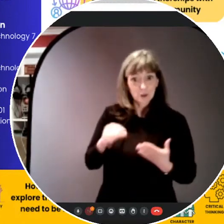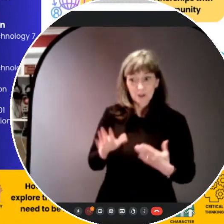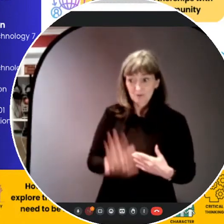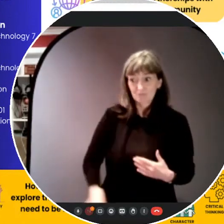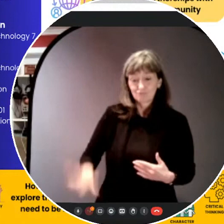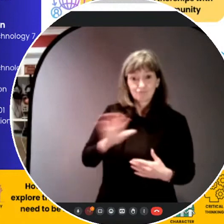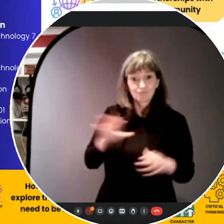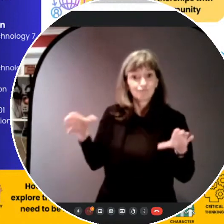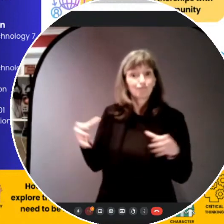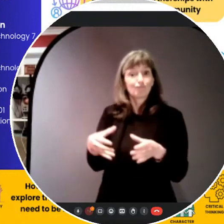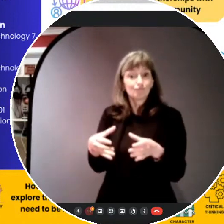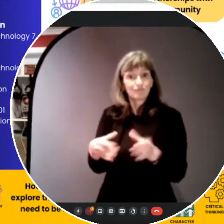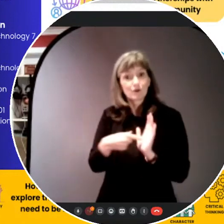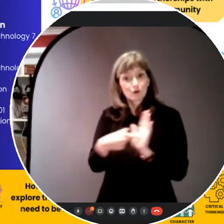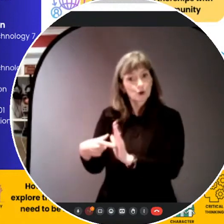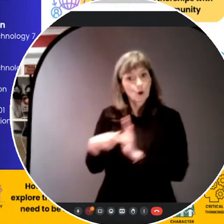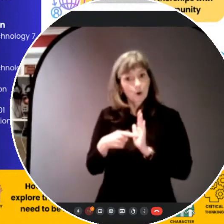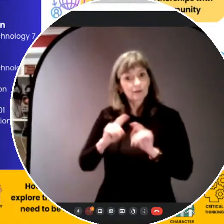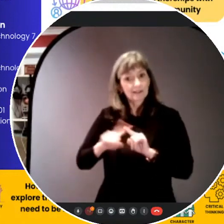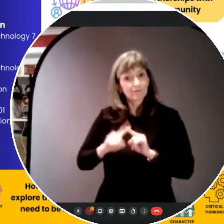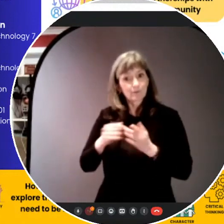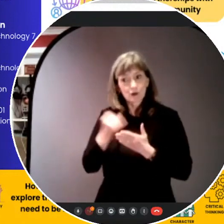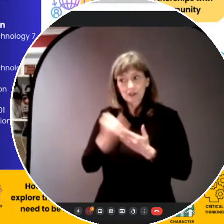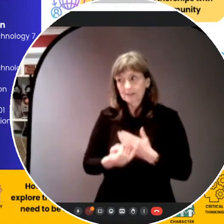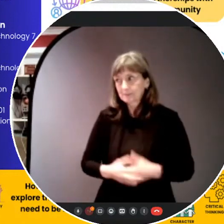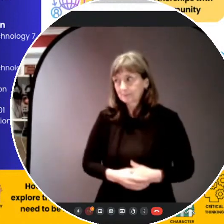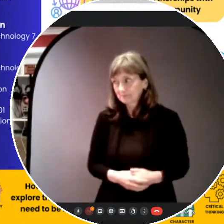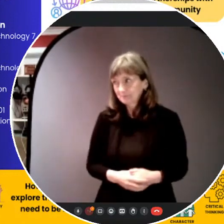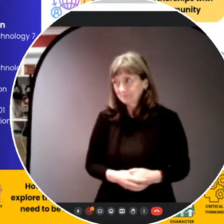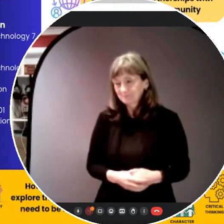initiative. Very proud.